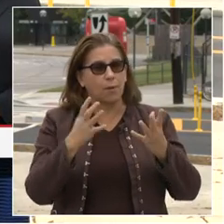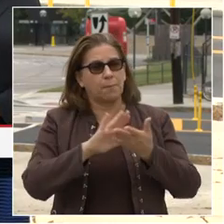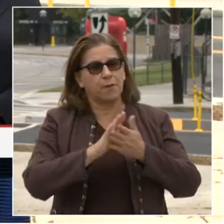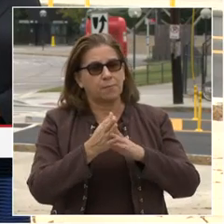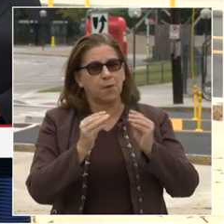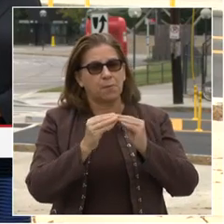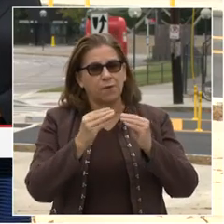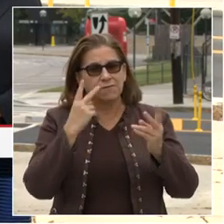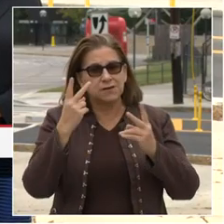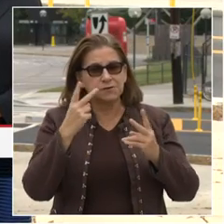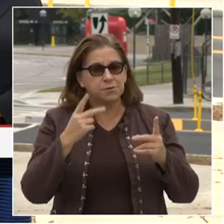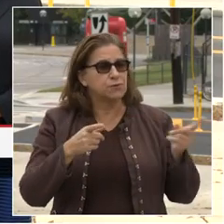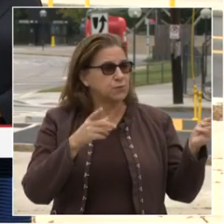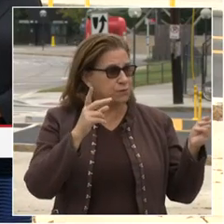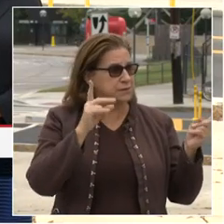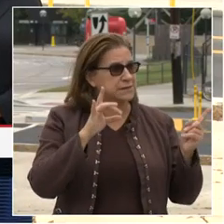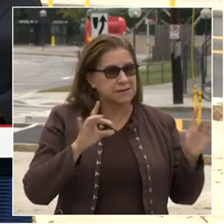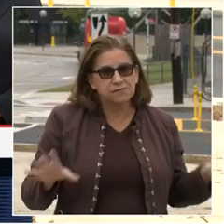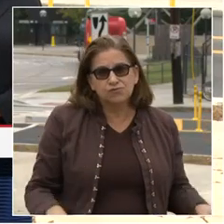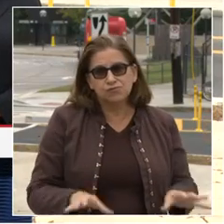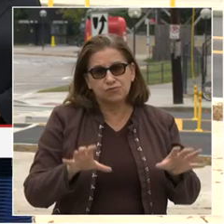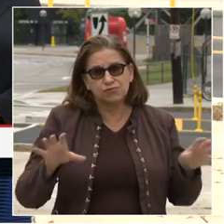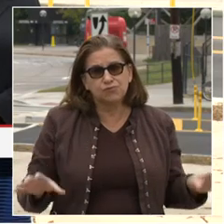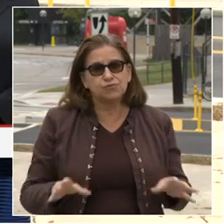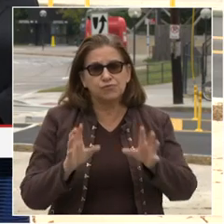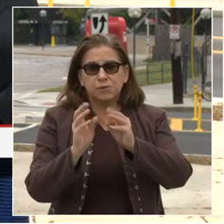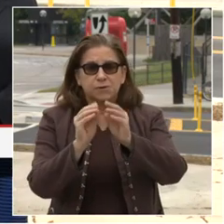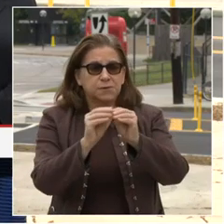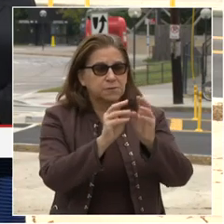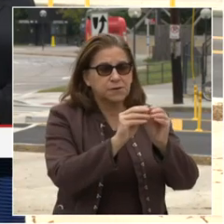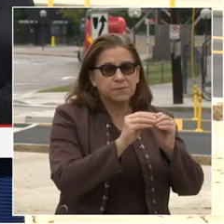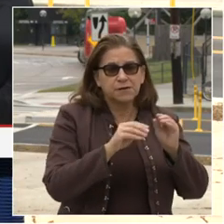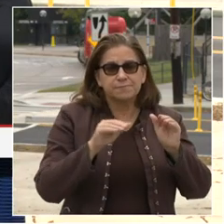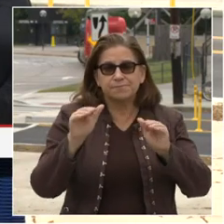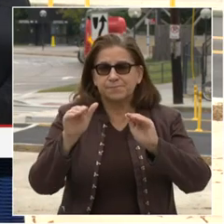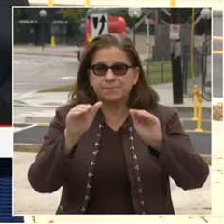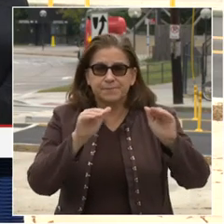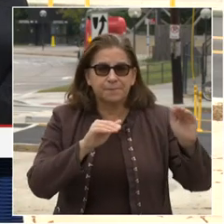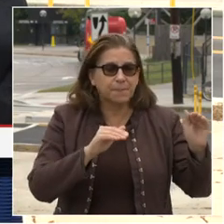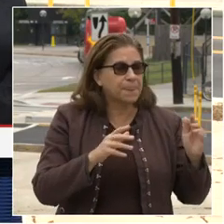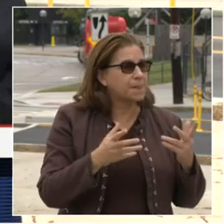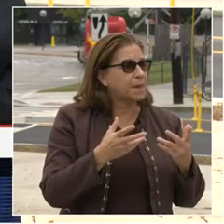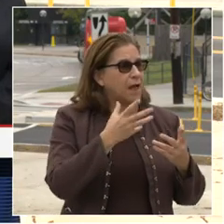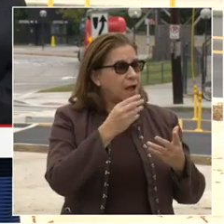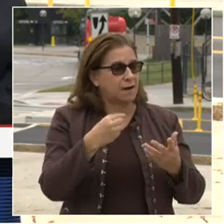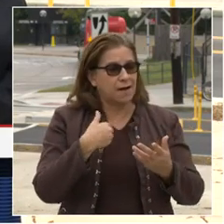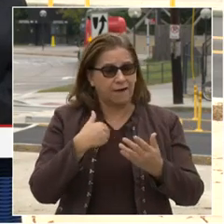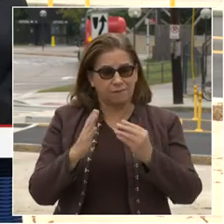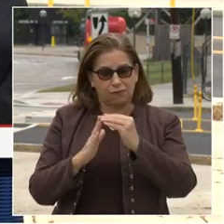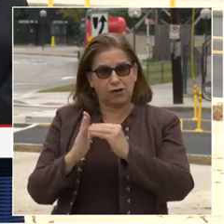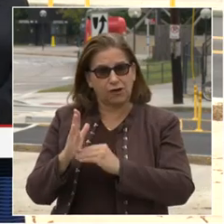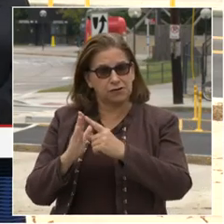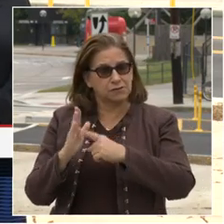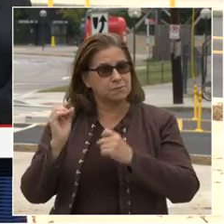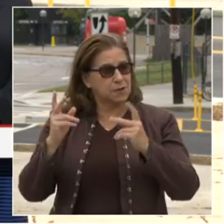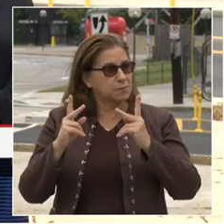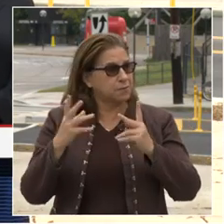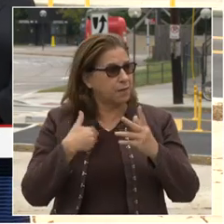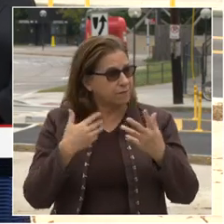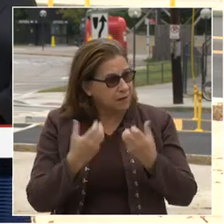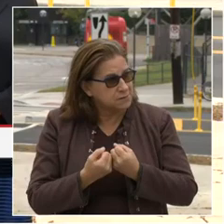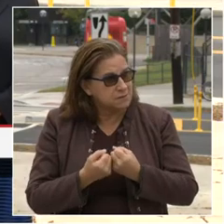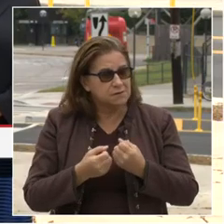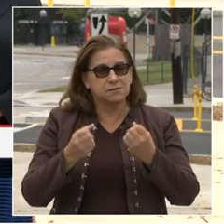you've done these improvements, and yet we see pedestrian fatalities continue to go up. And so what do you say? Why do you think that